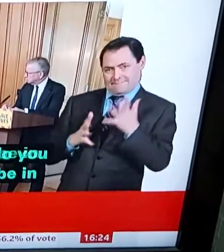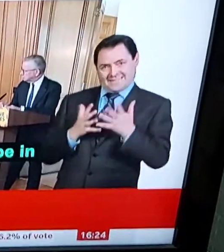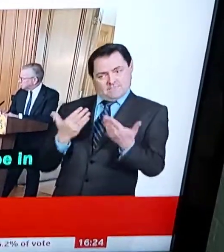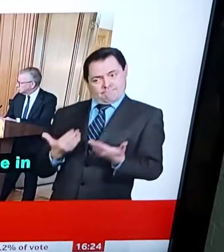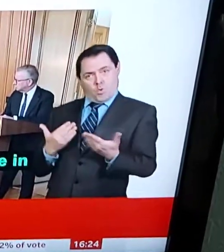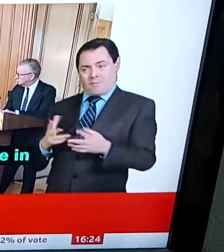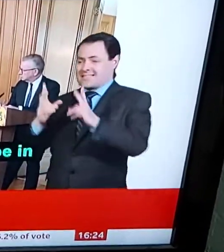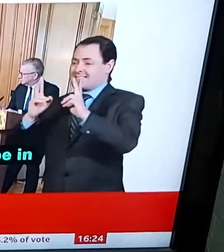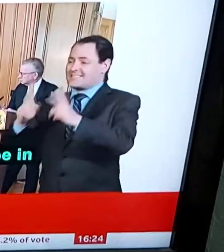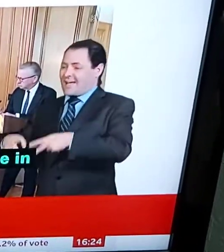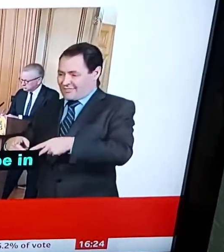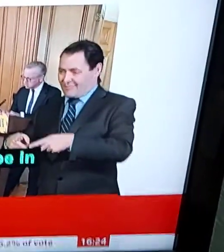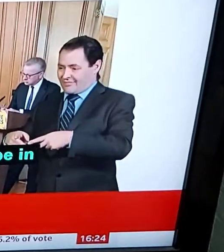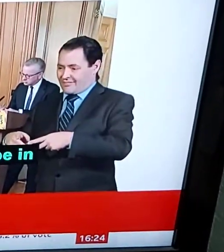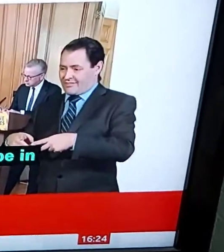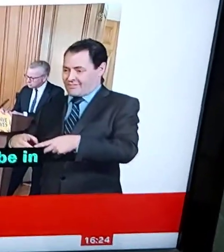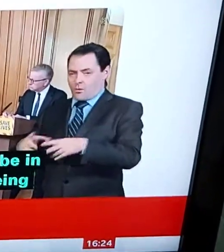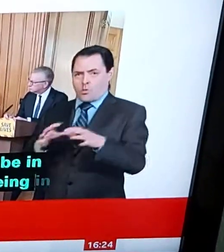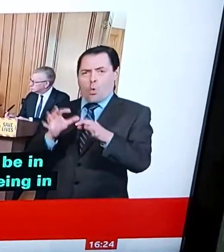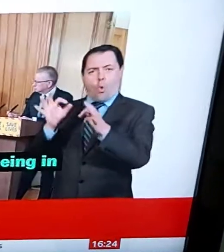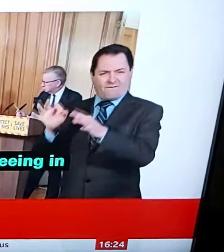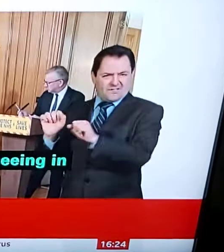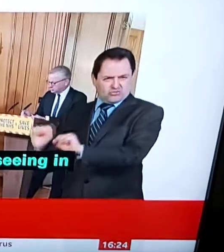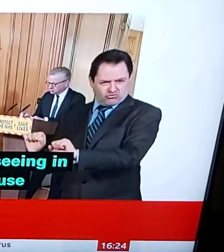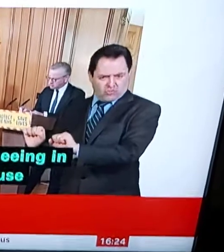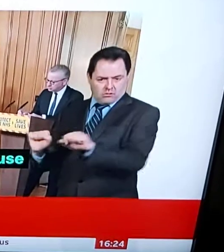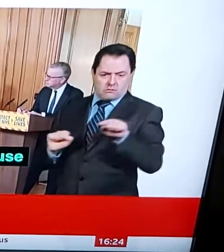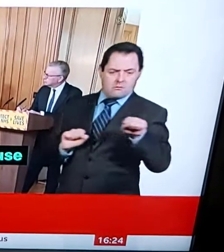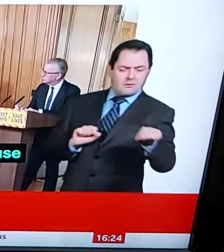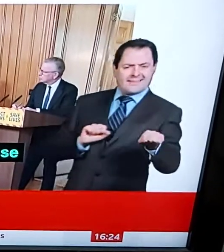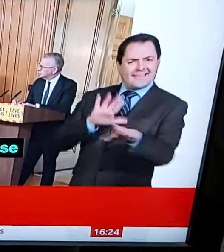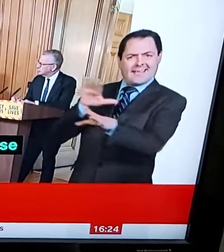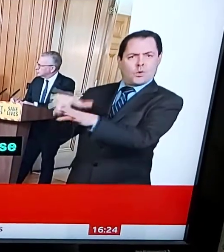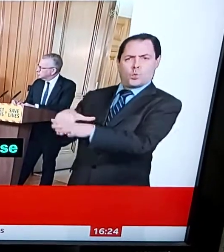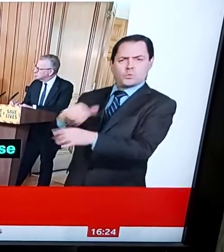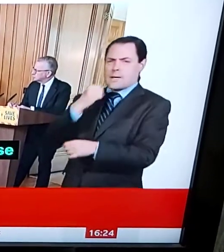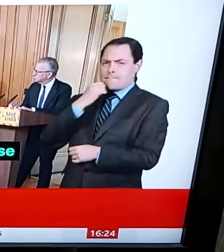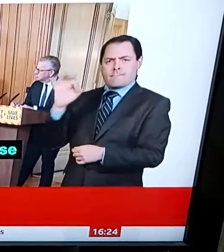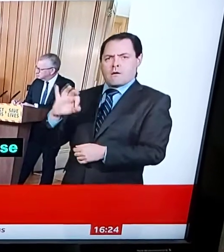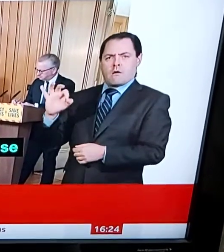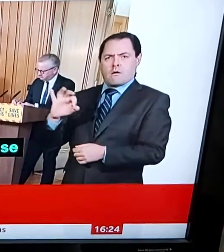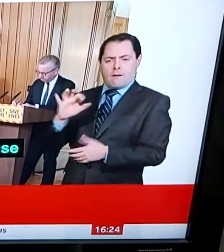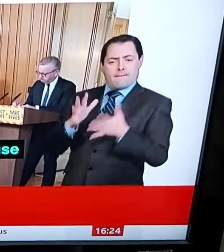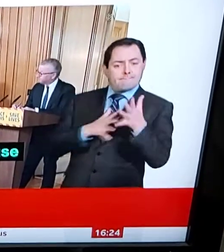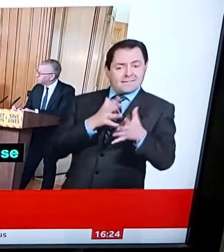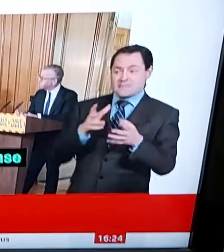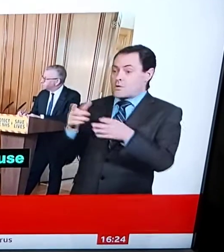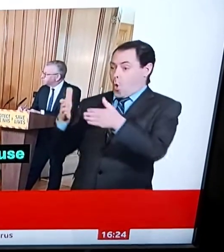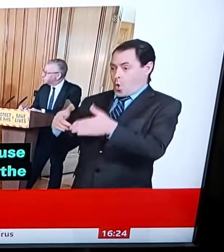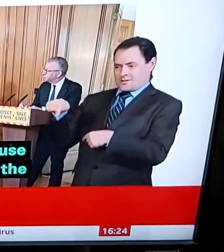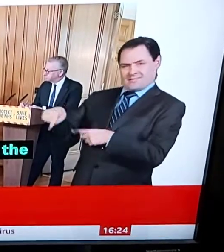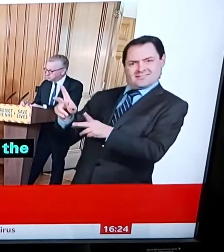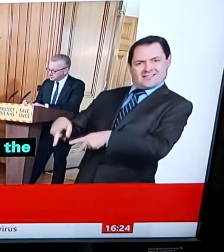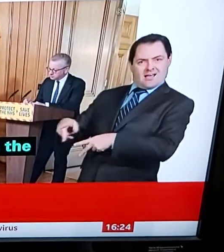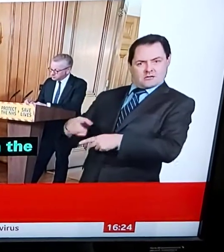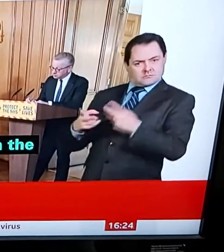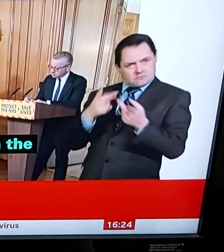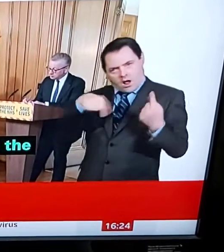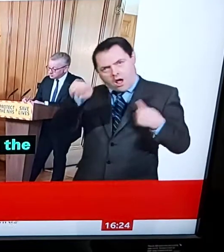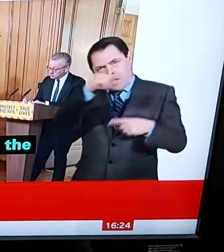official statistics? Because their deaths will not be in the numbers that we have set out today. And for Mr. Gove, if I may, nearly